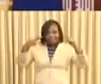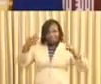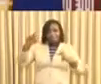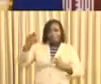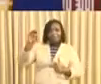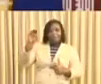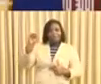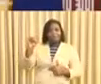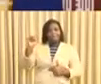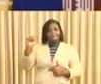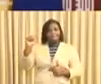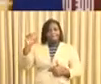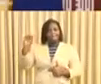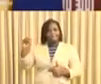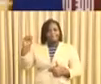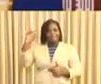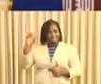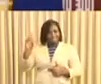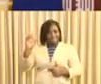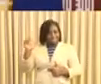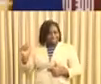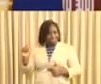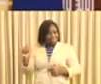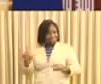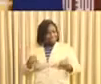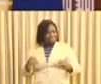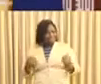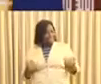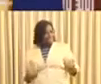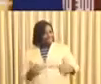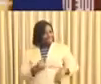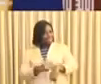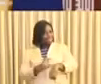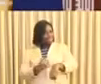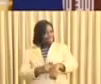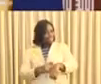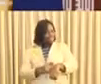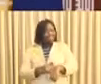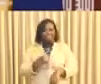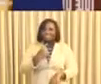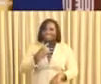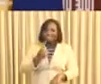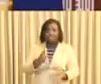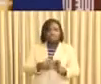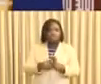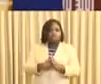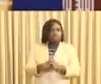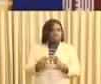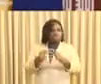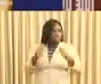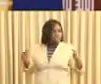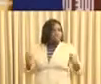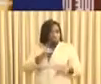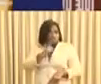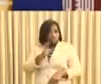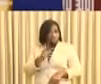period, let me state once again that the virus is the enemy and not one another. We